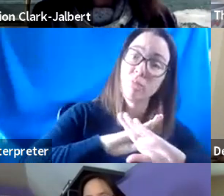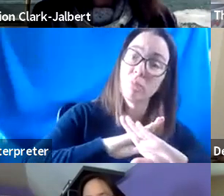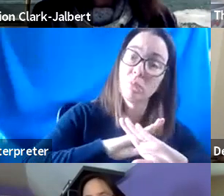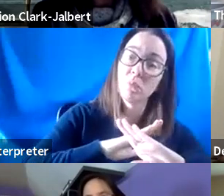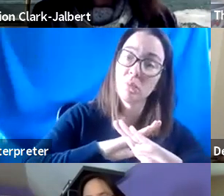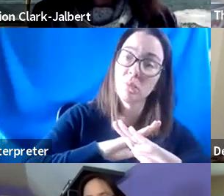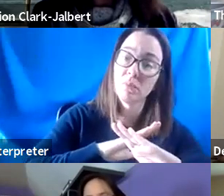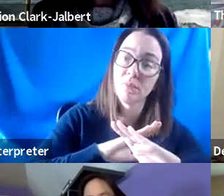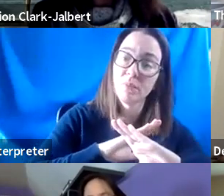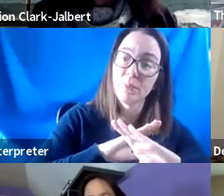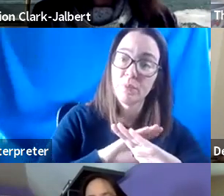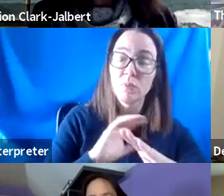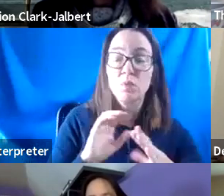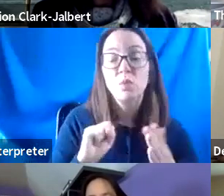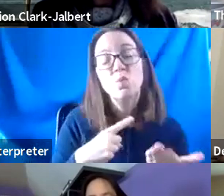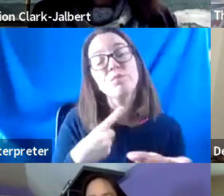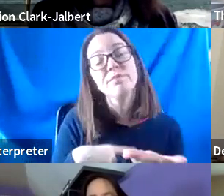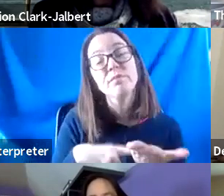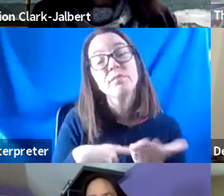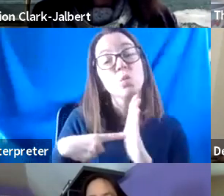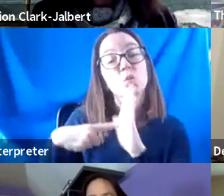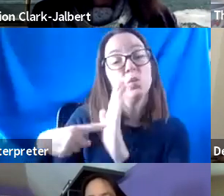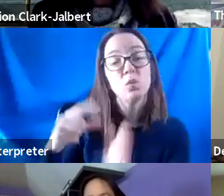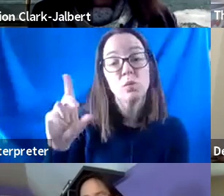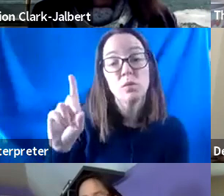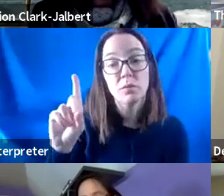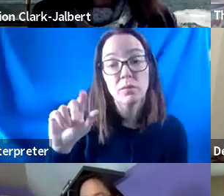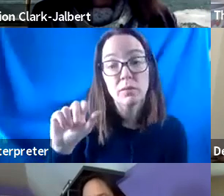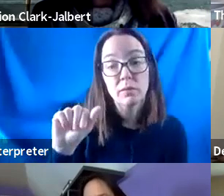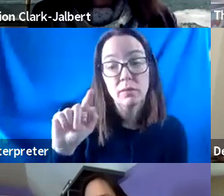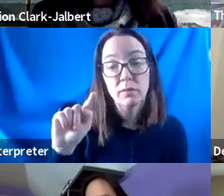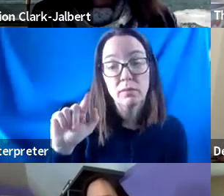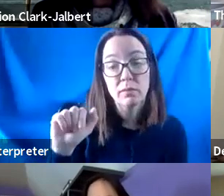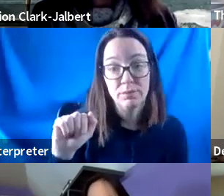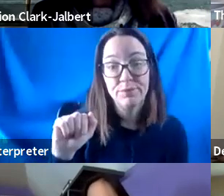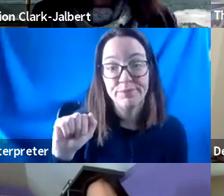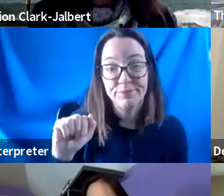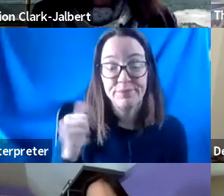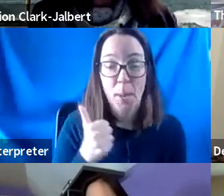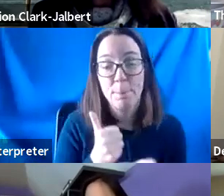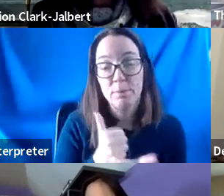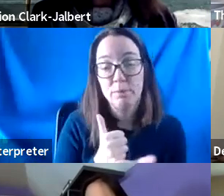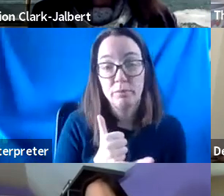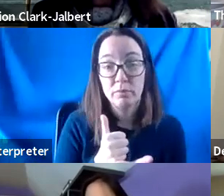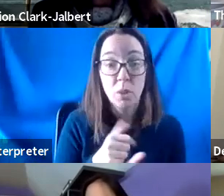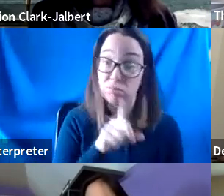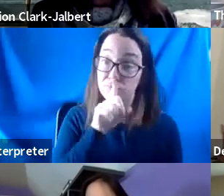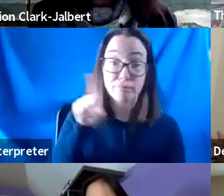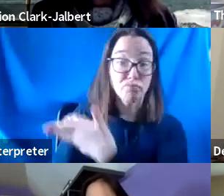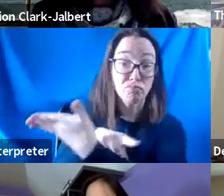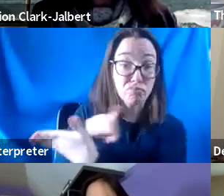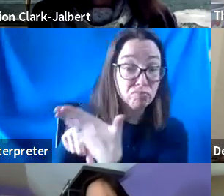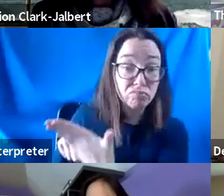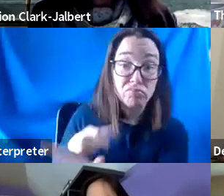it can also lead to a change in behavior. Again, this doesn't involve pointing your finger at them or criticizing what they're doing. You're just giving